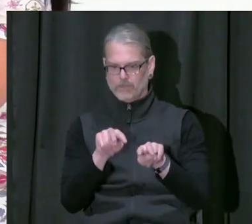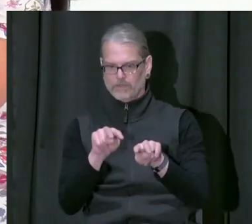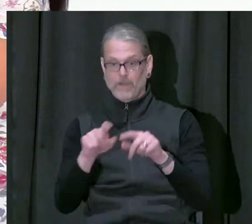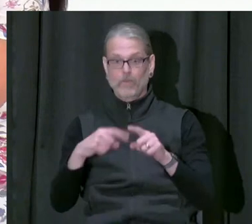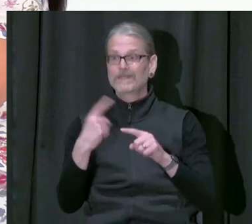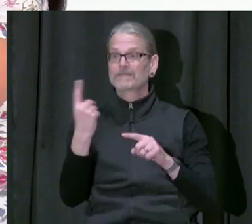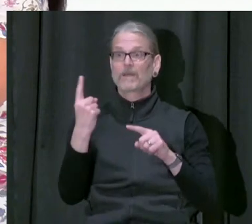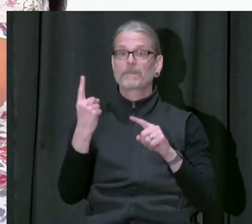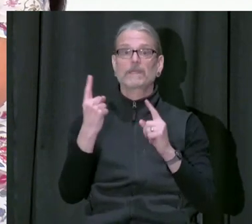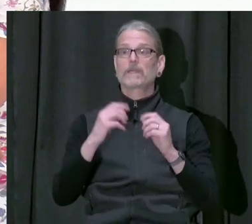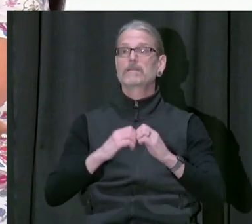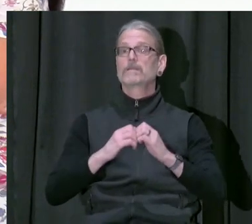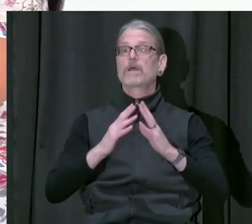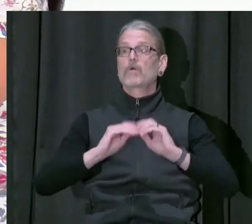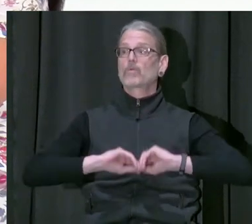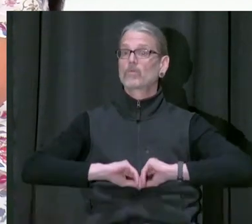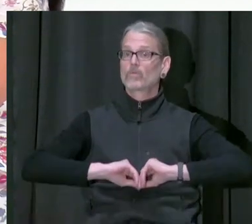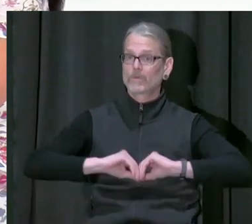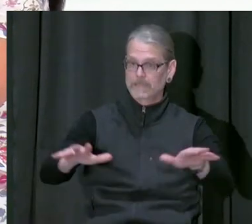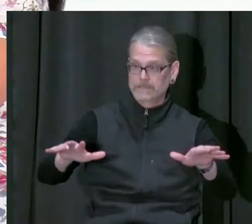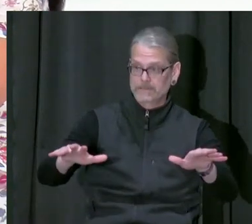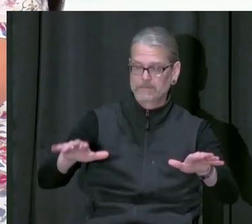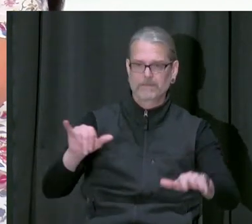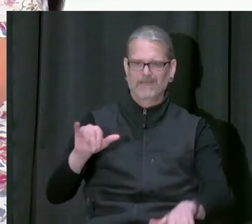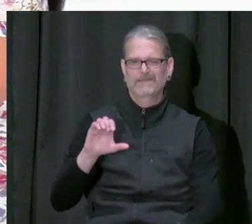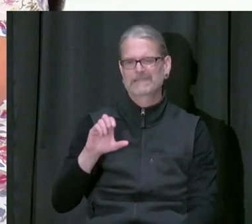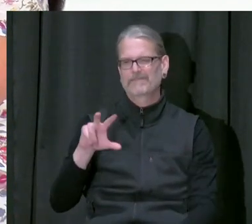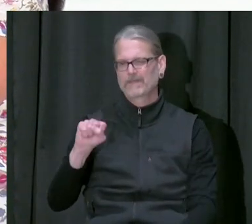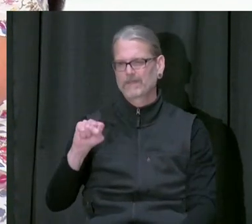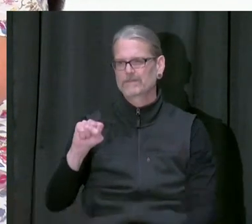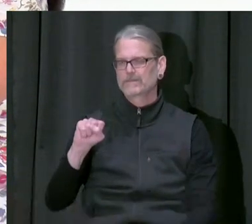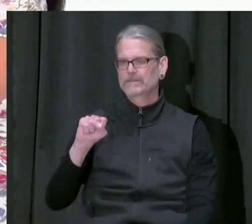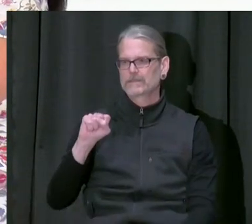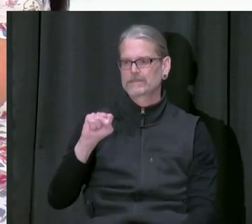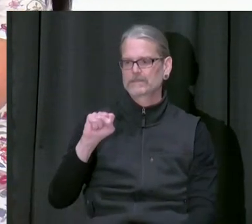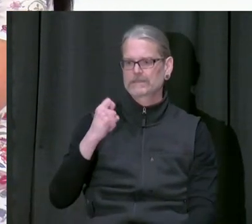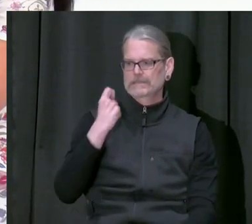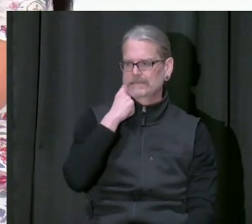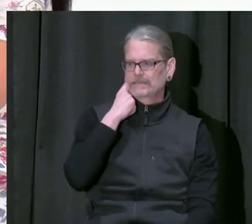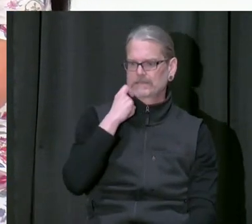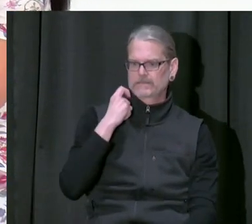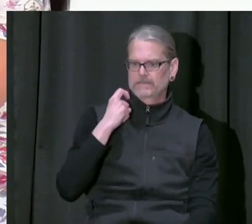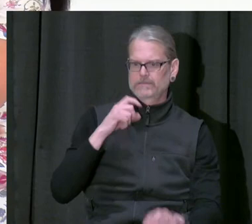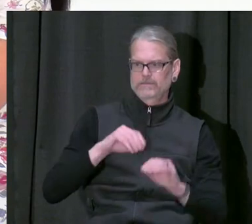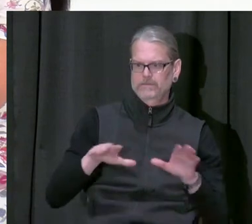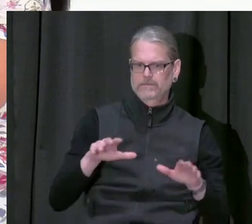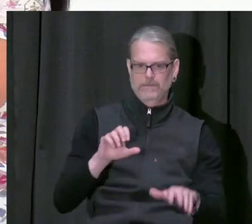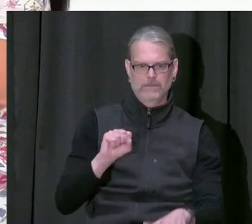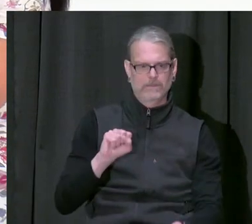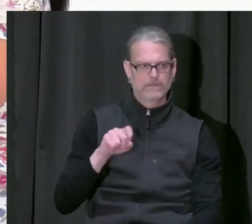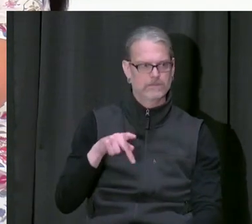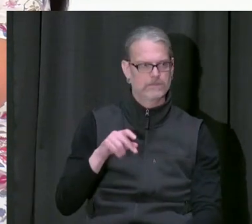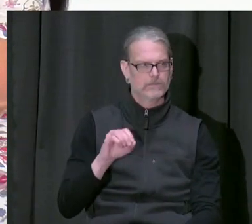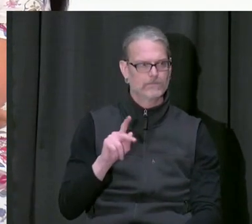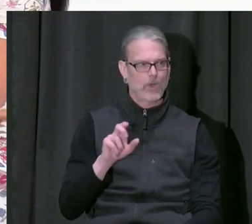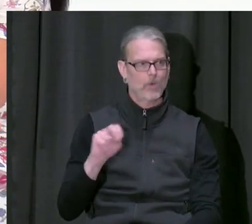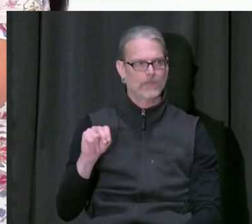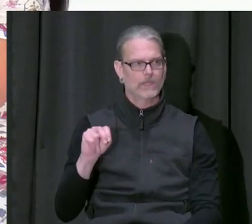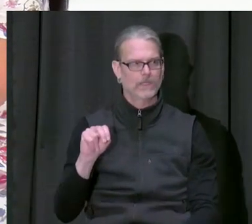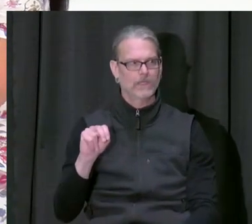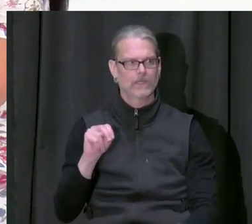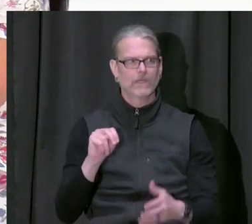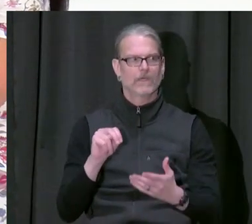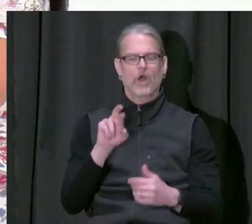launches, releases. So for example, CVS, released Spoken Rx, which is a prescription read